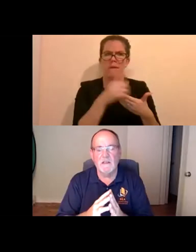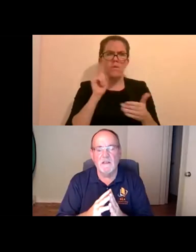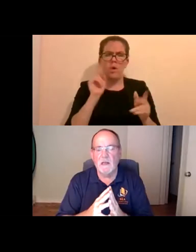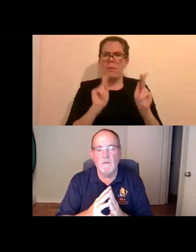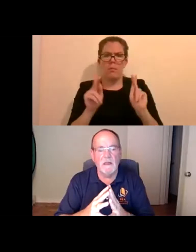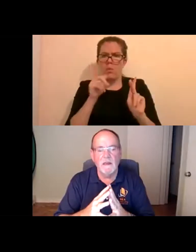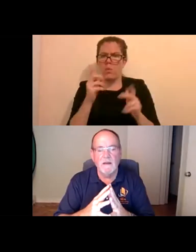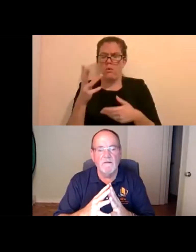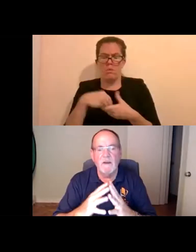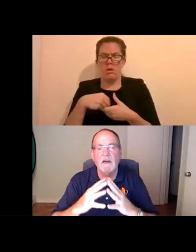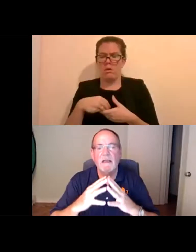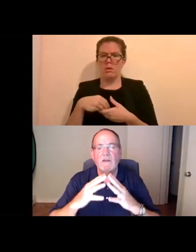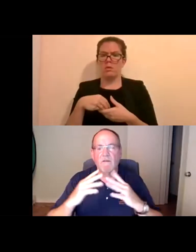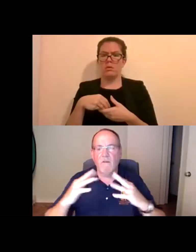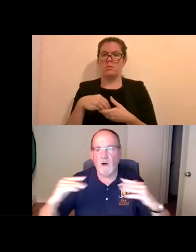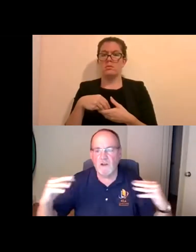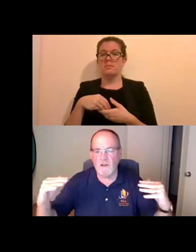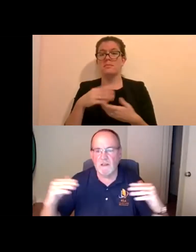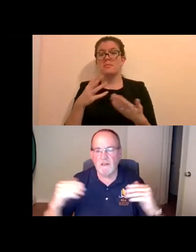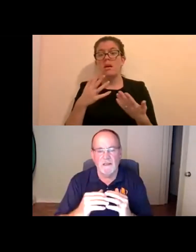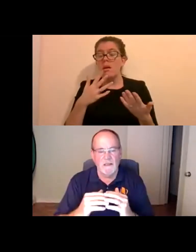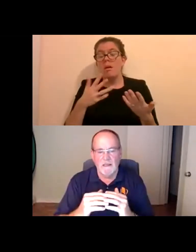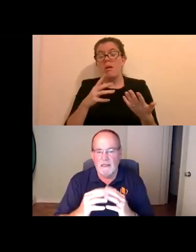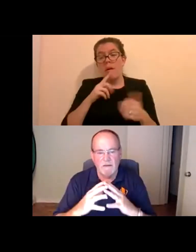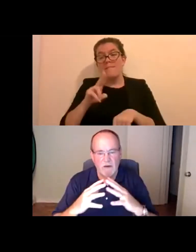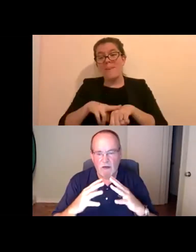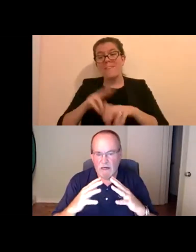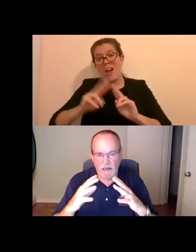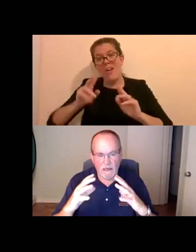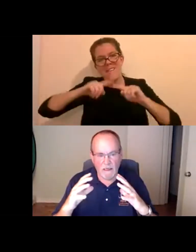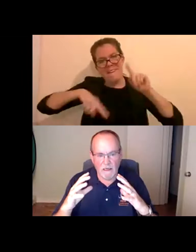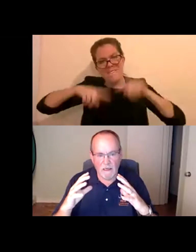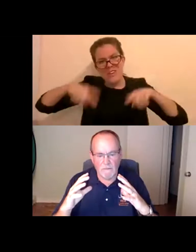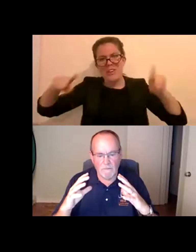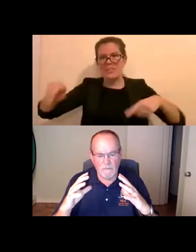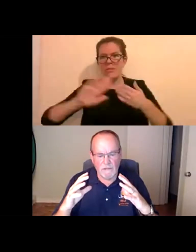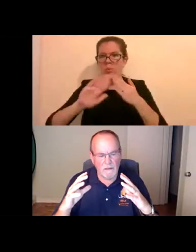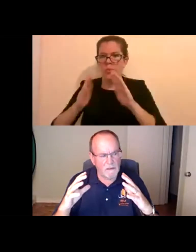it's going to be very diverse and very